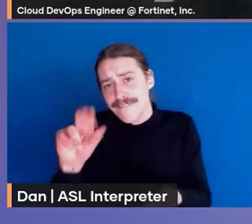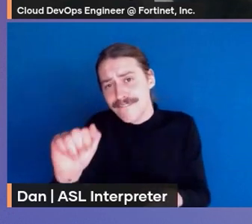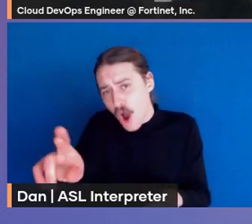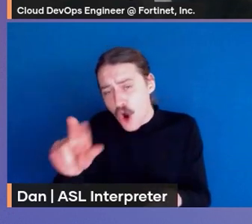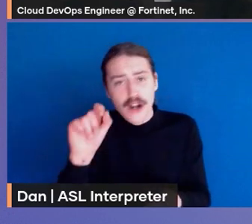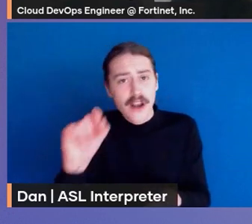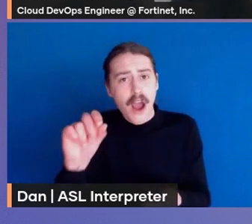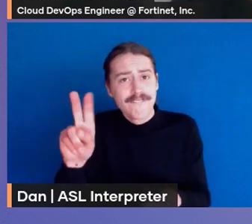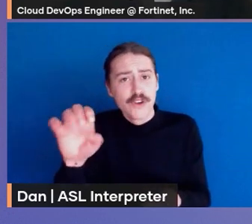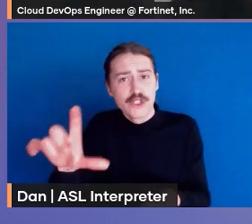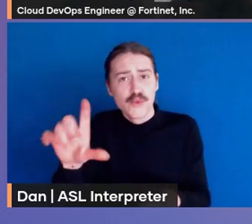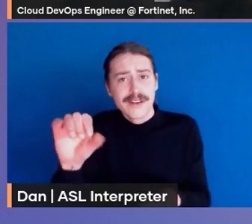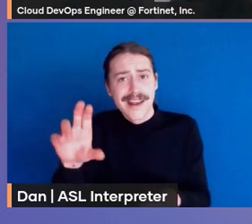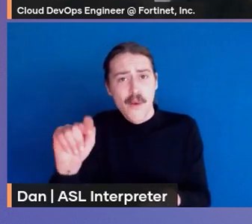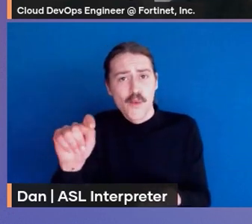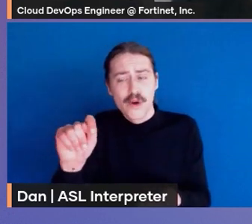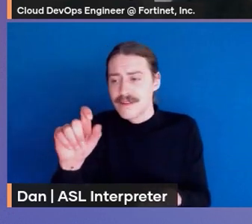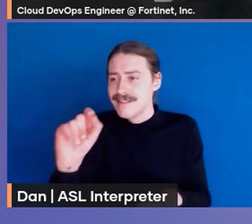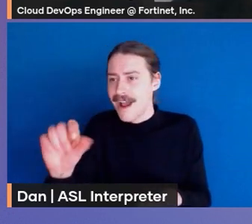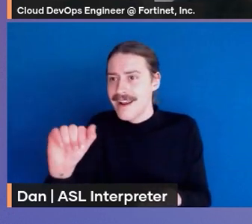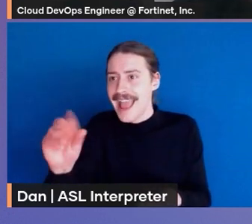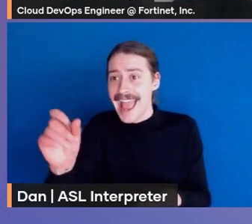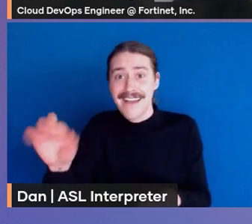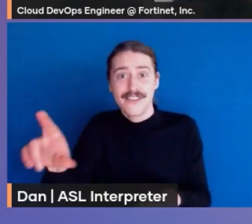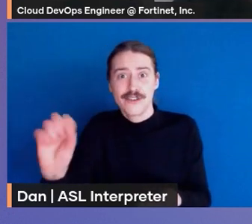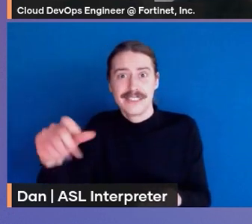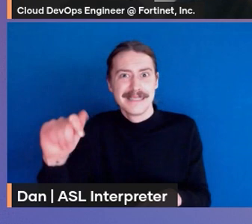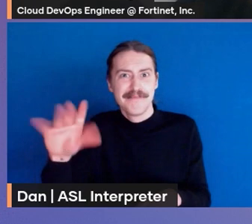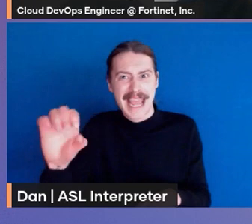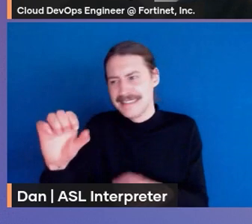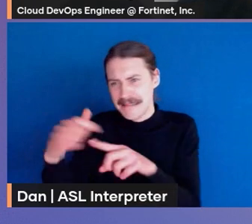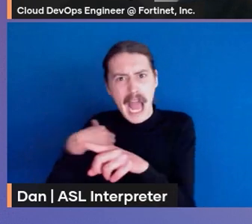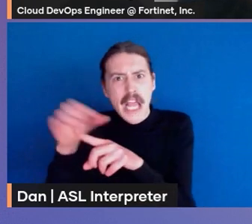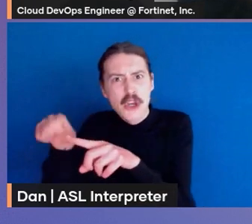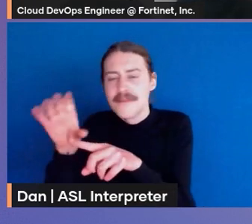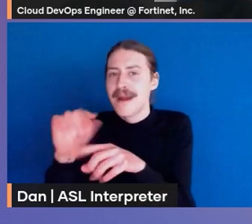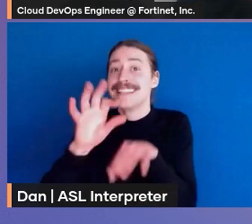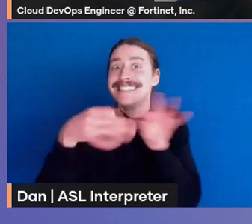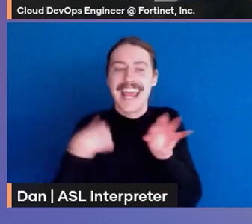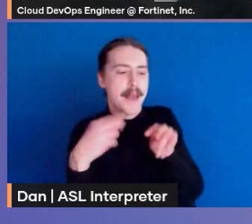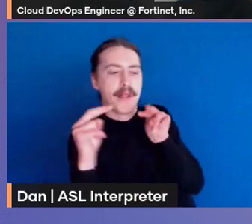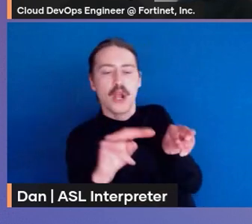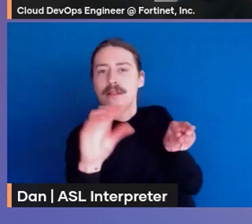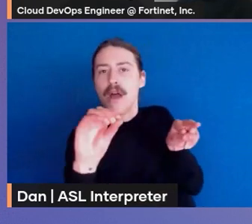space, I'm actually looking at the object that was created for that virtual network.